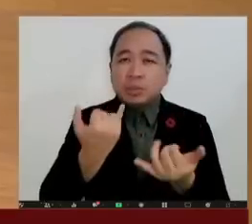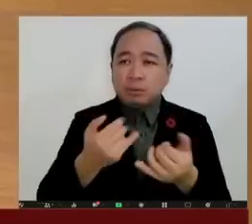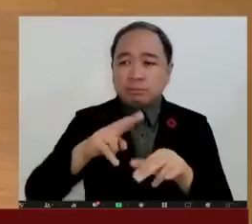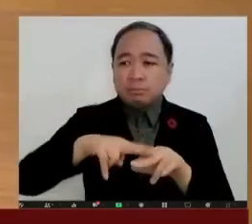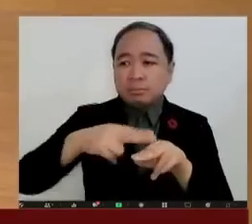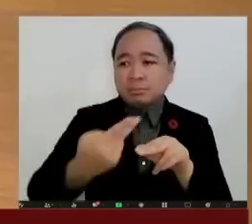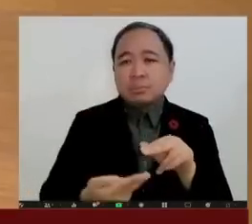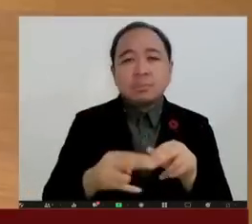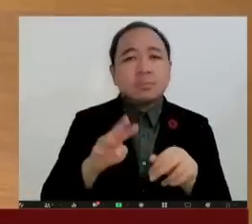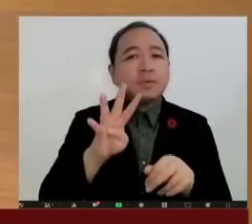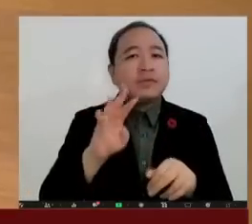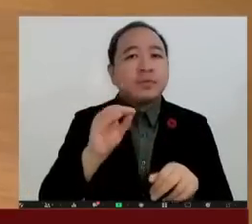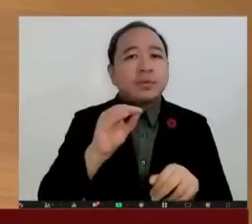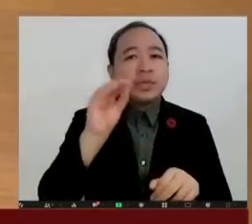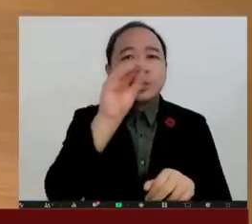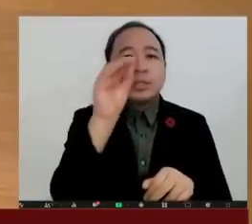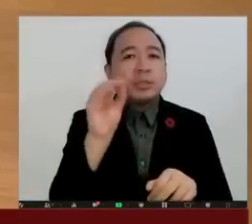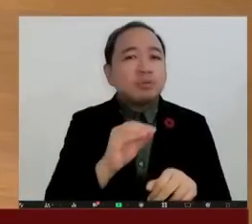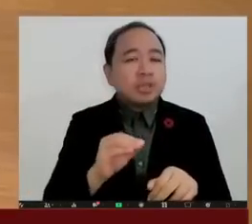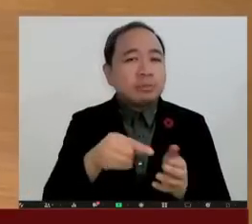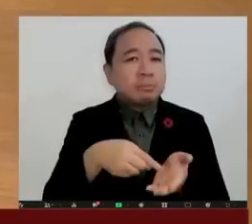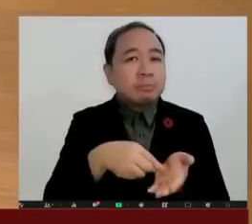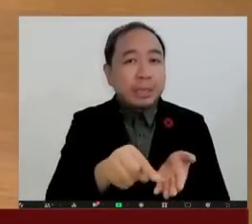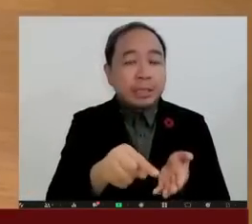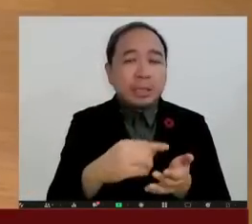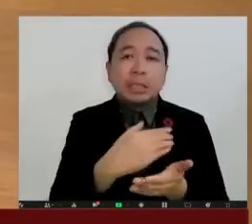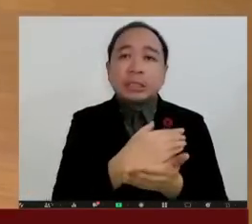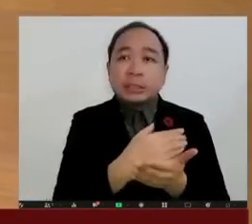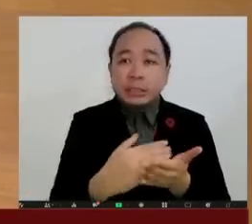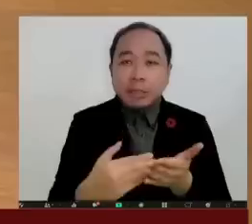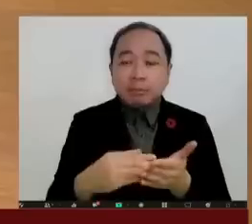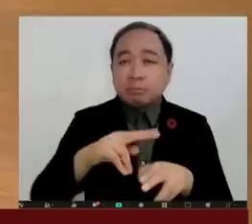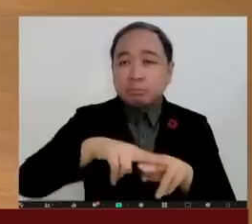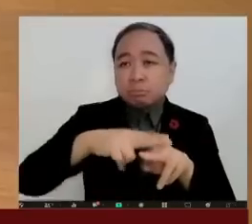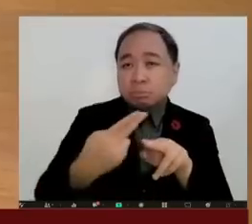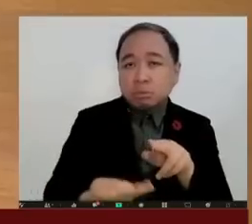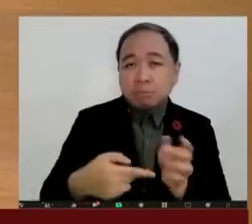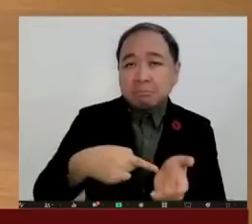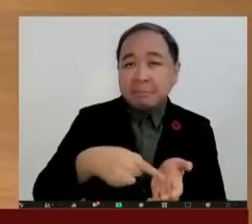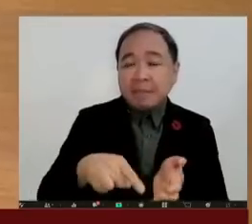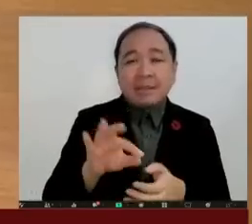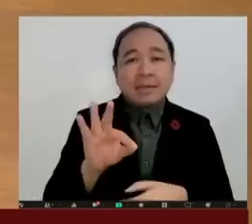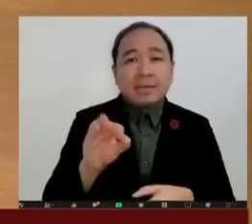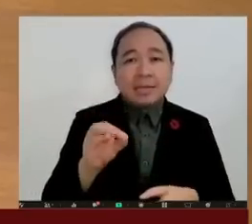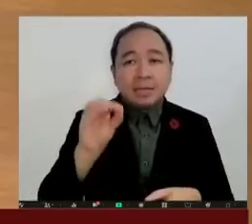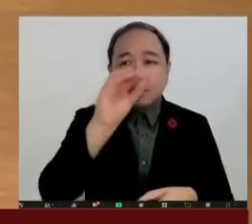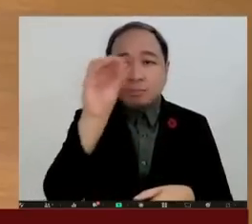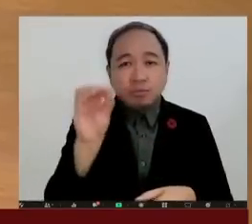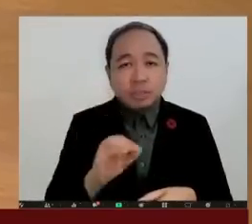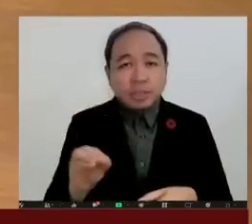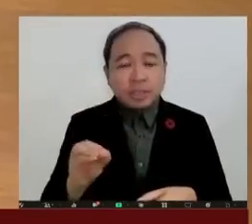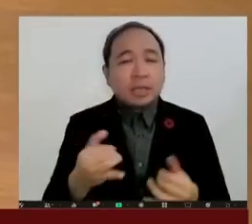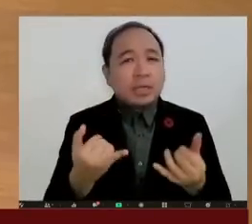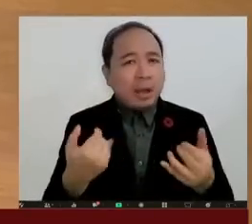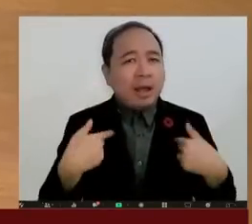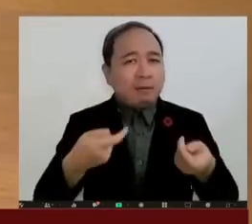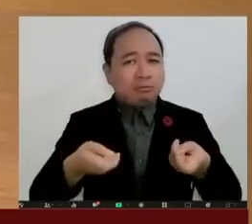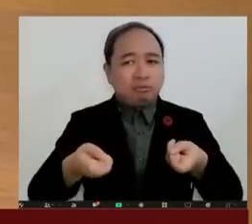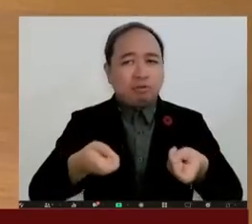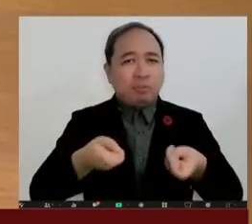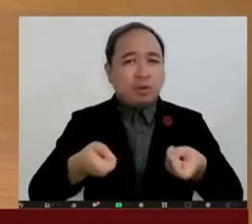iba na bumaba na hanggang 90%. Aside from the maximum retail price regulation being